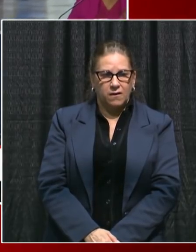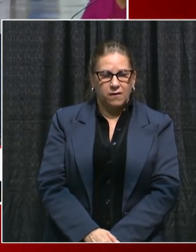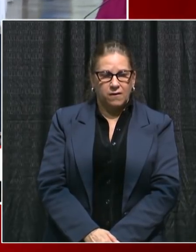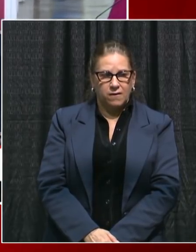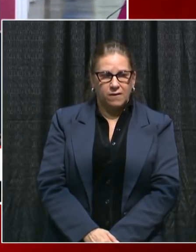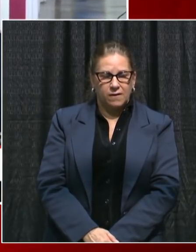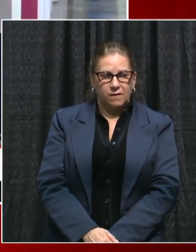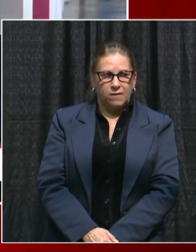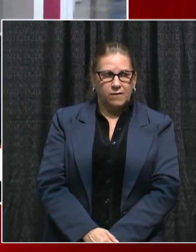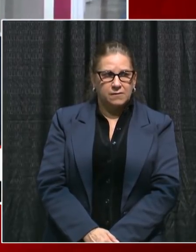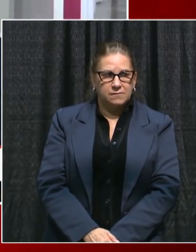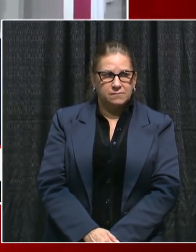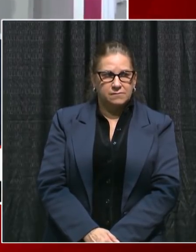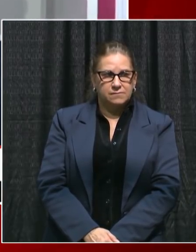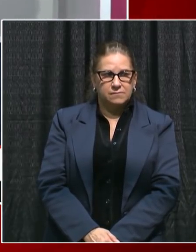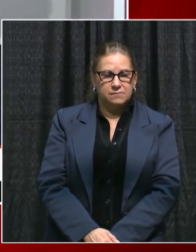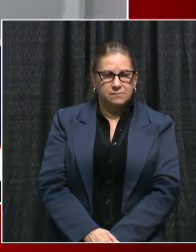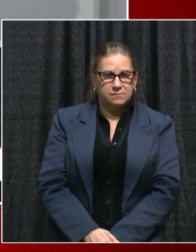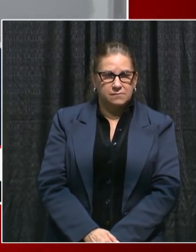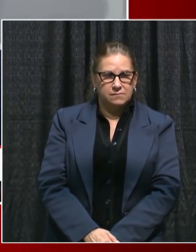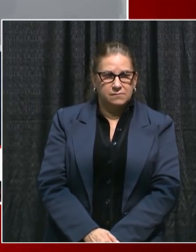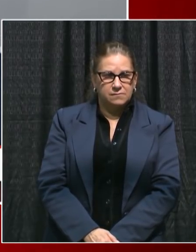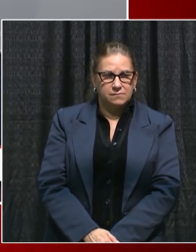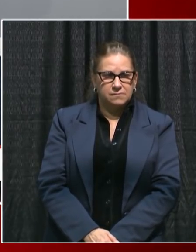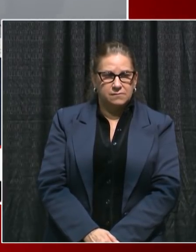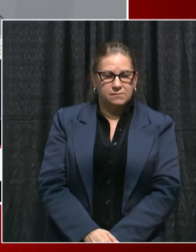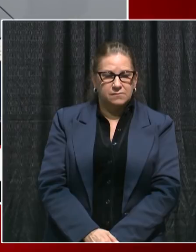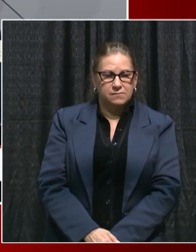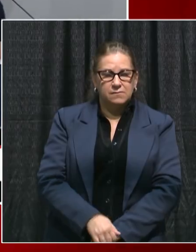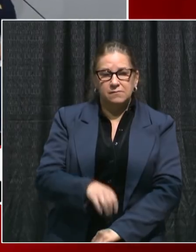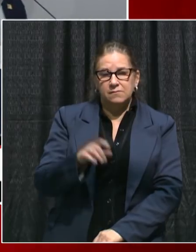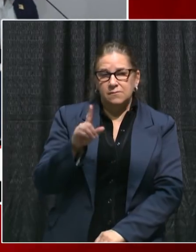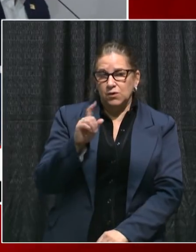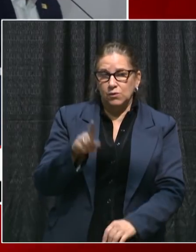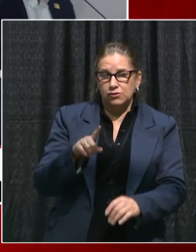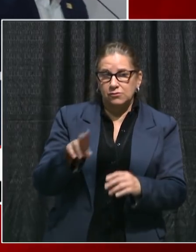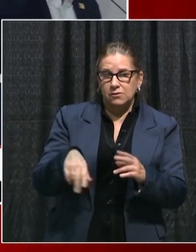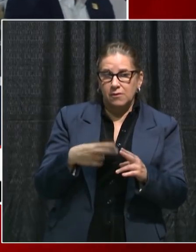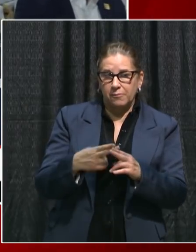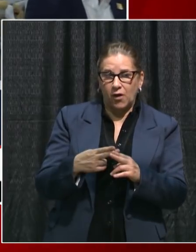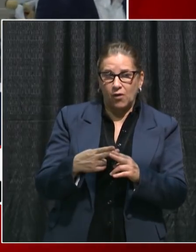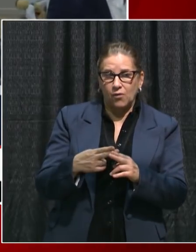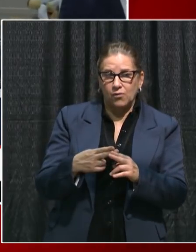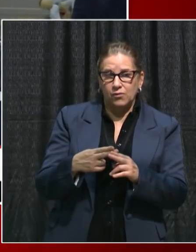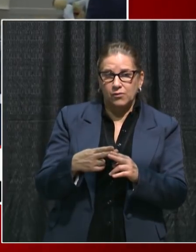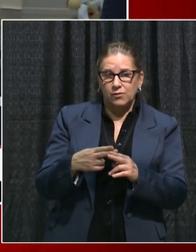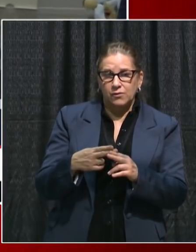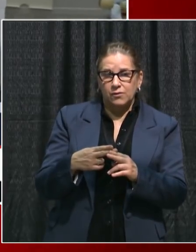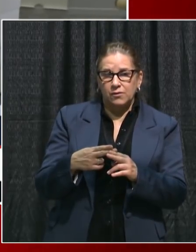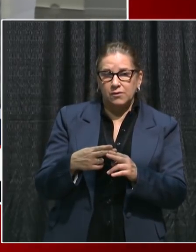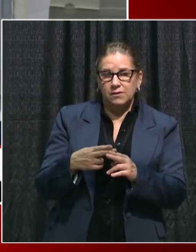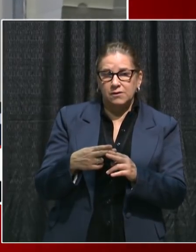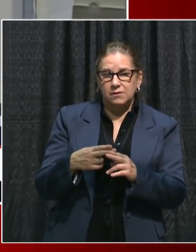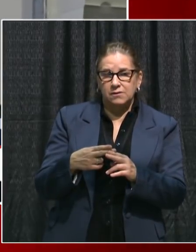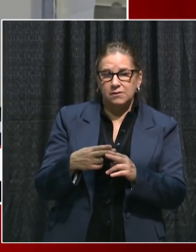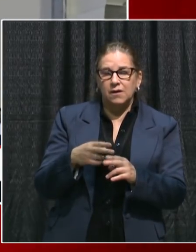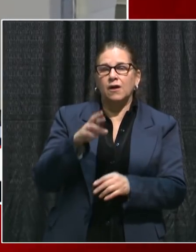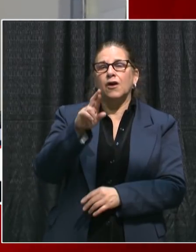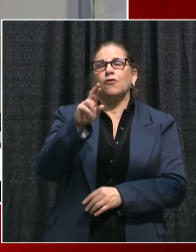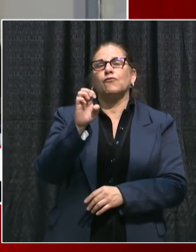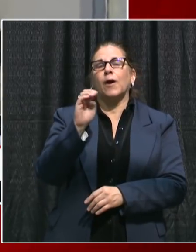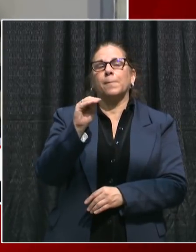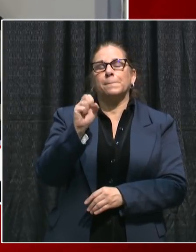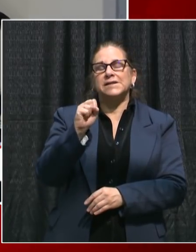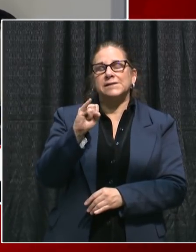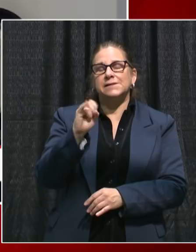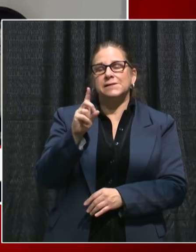So I think I appreciate the spirit of your question. So over the weekend, there was an announcement that the federal government was making plans